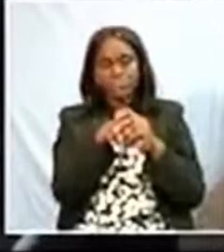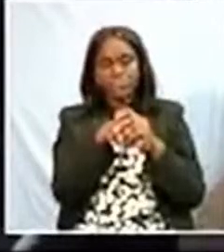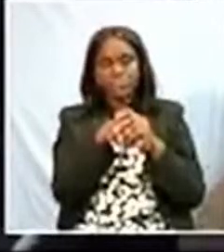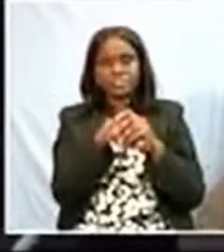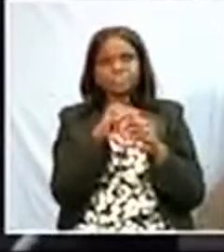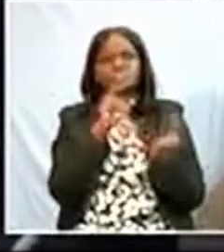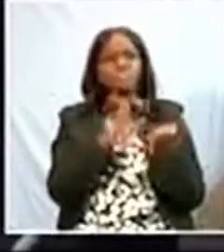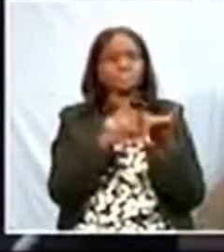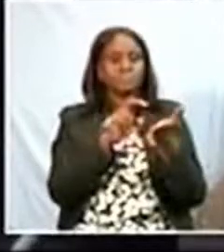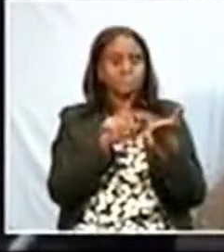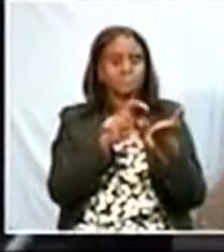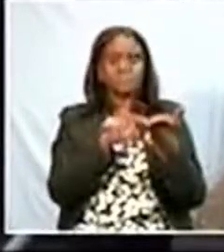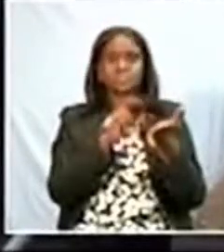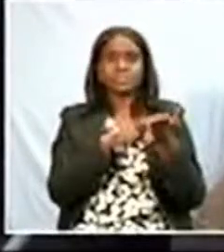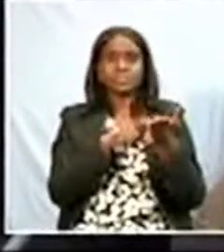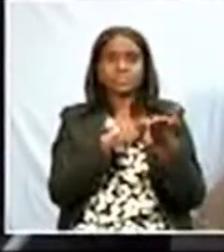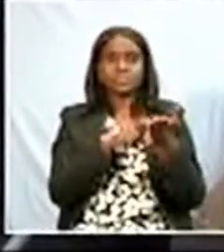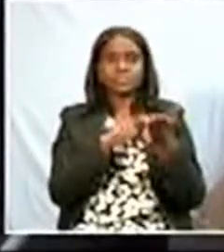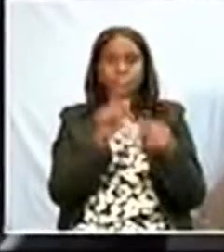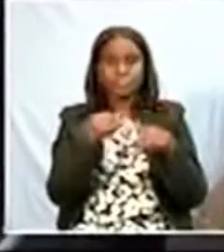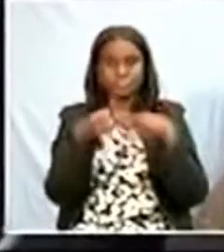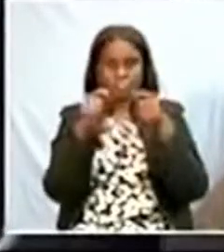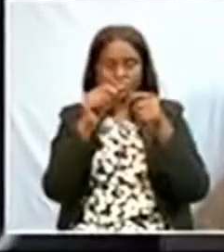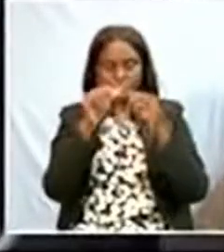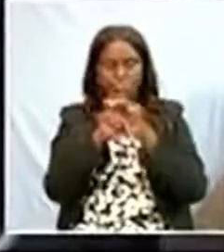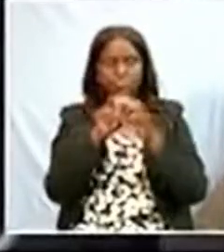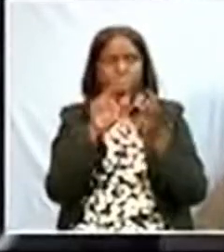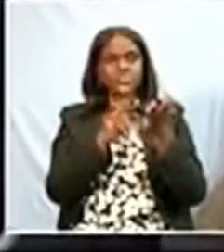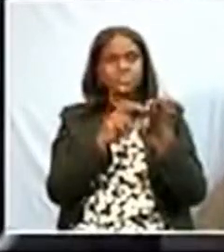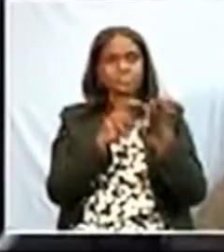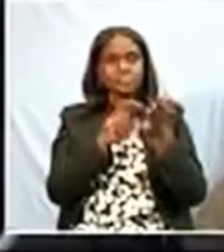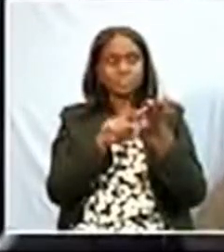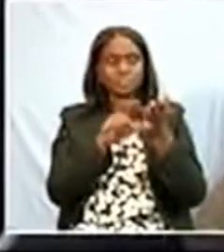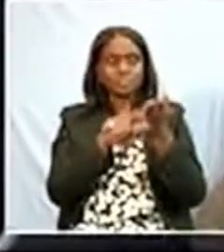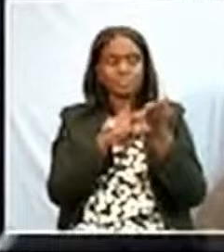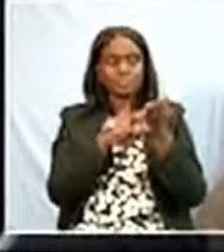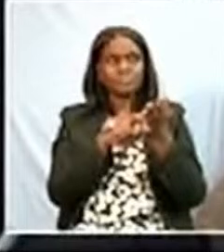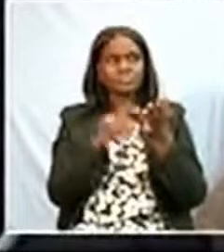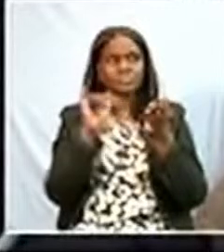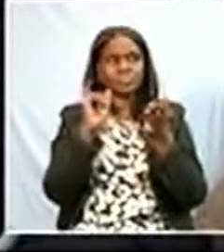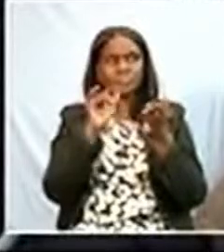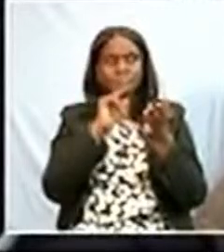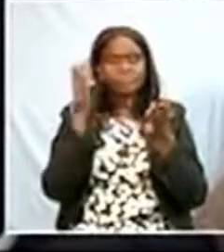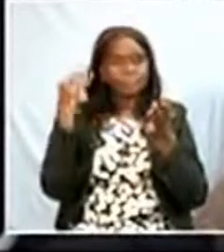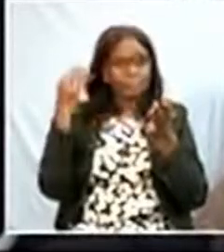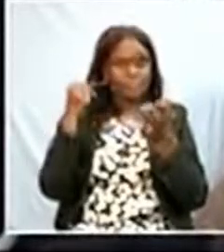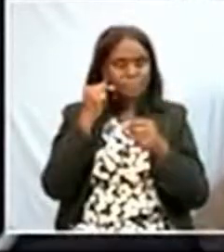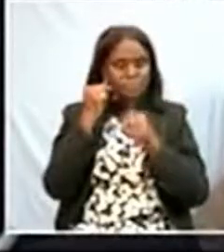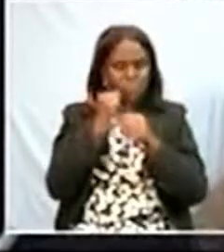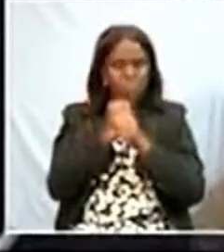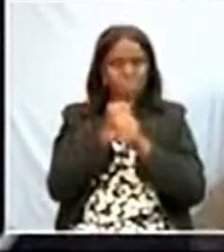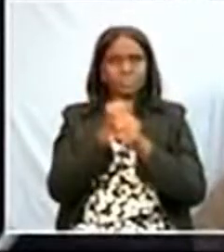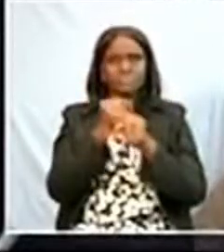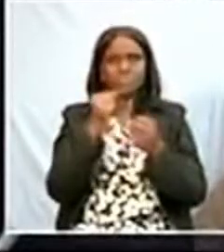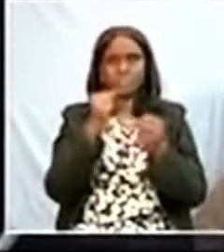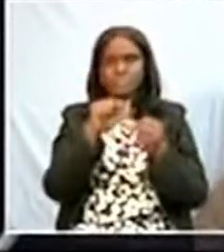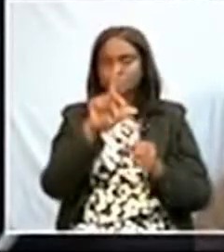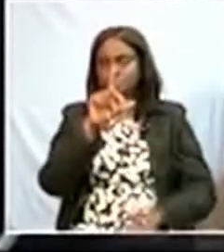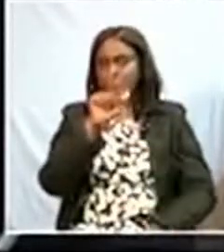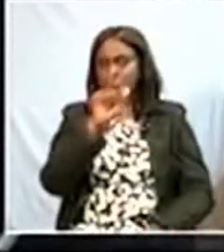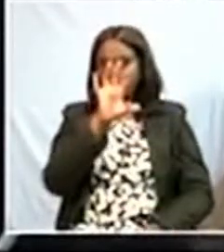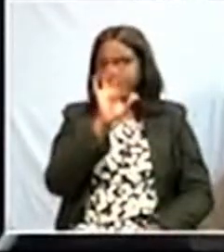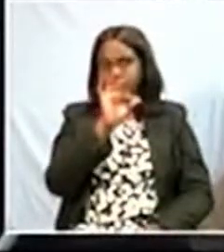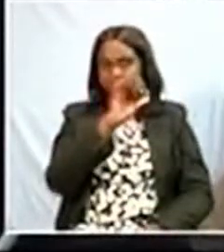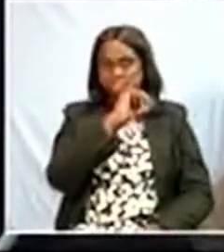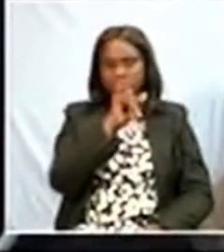in November. It was awarded in the previous year. It was awarded on the 19th